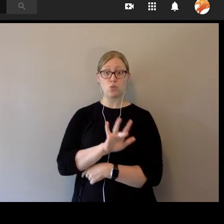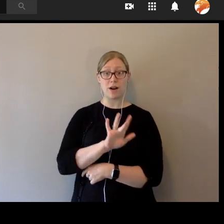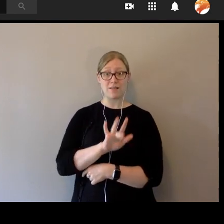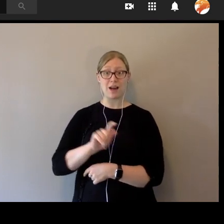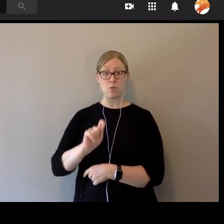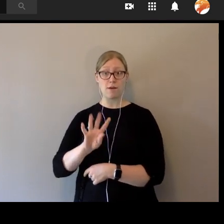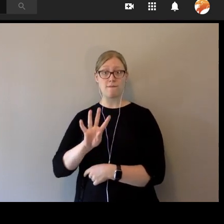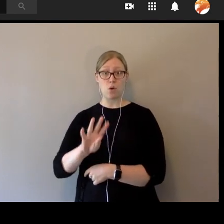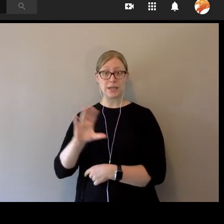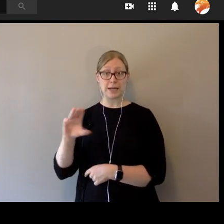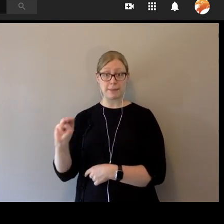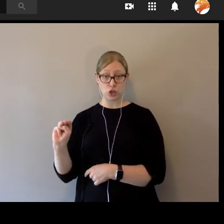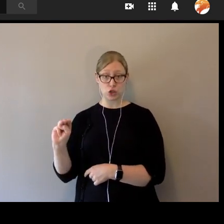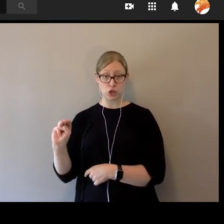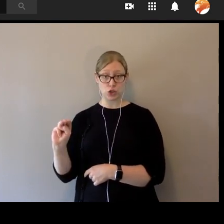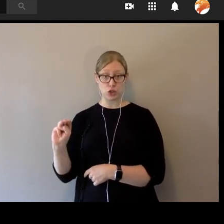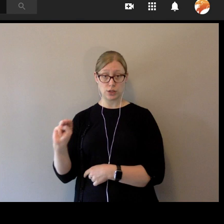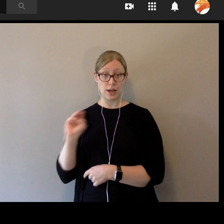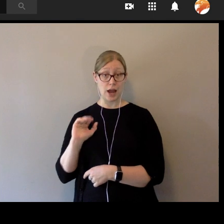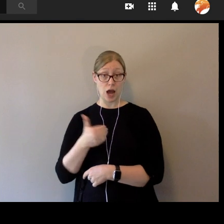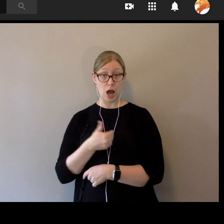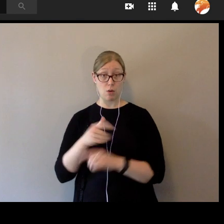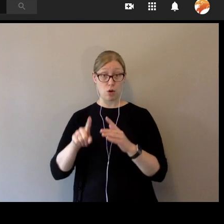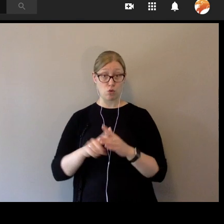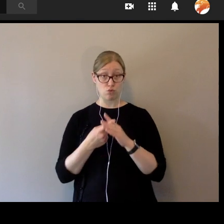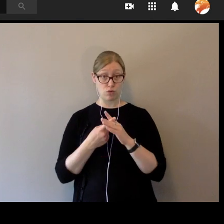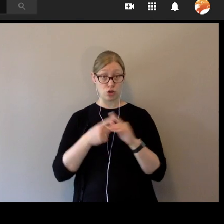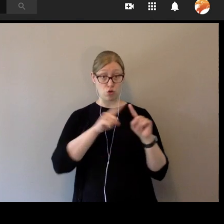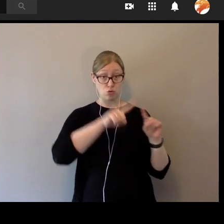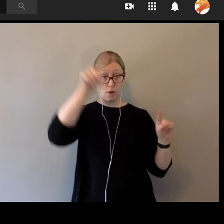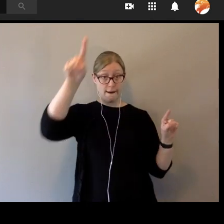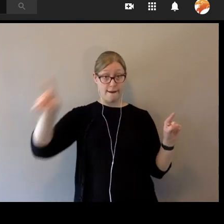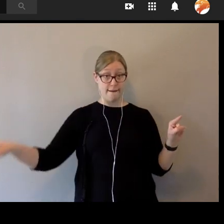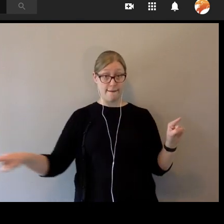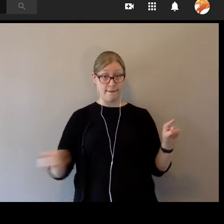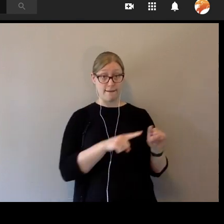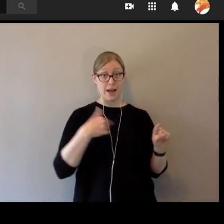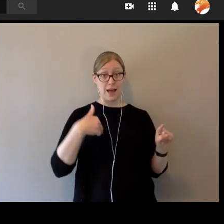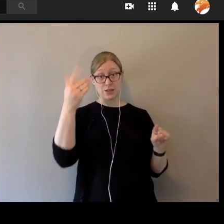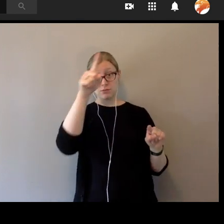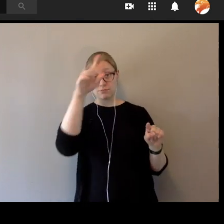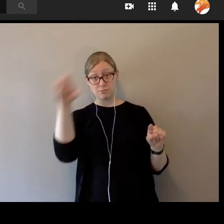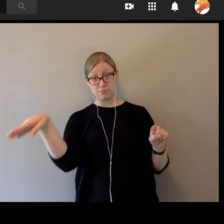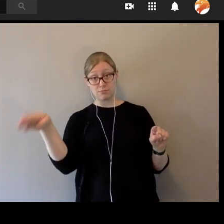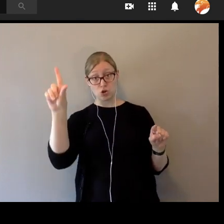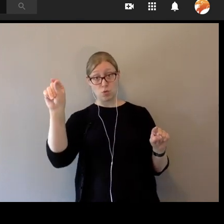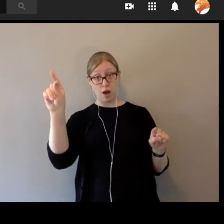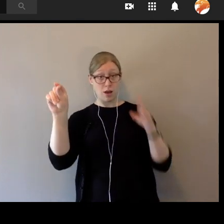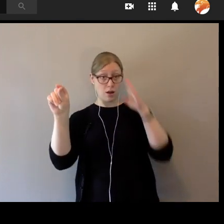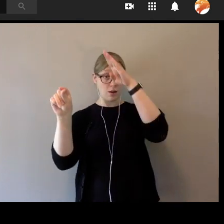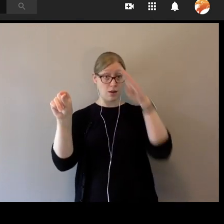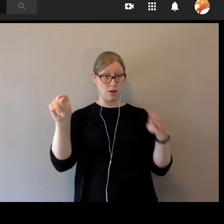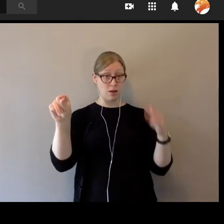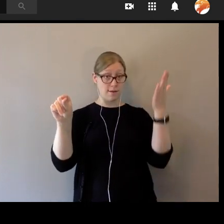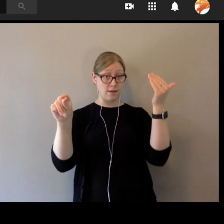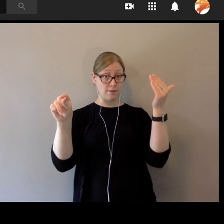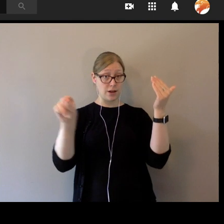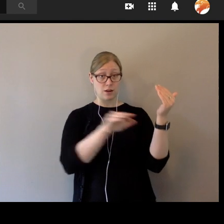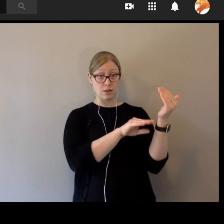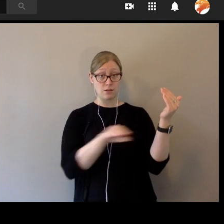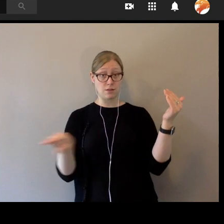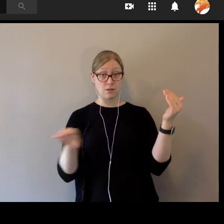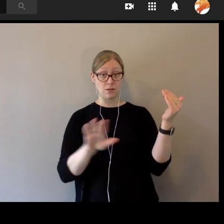centimeters. So our original triangle has sides of 20, 15, and 25.4. And of course, the